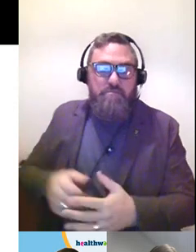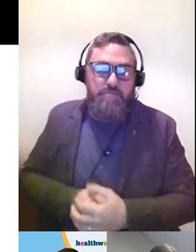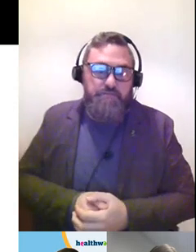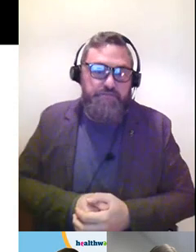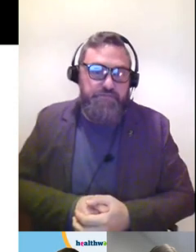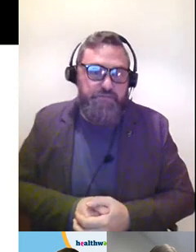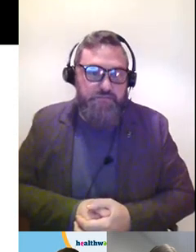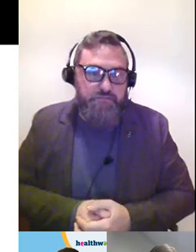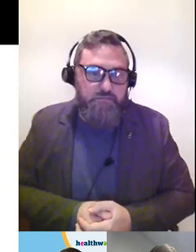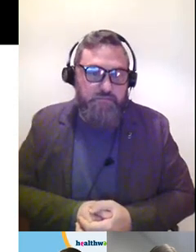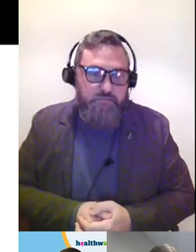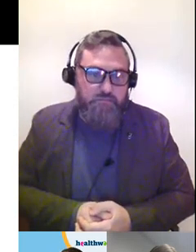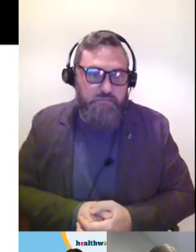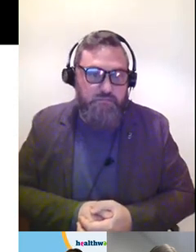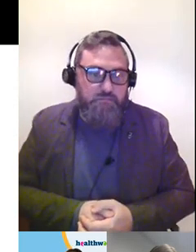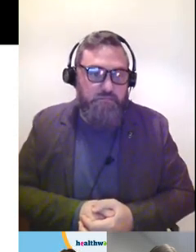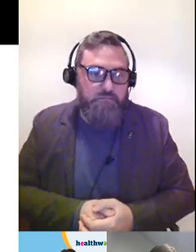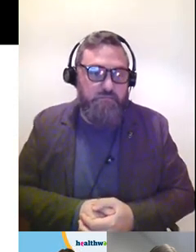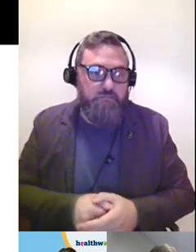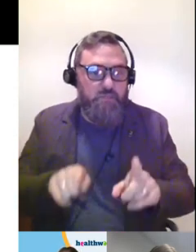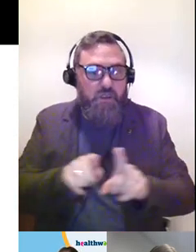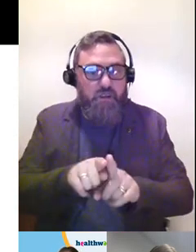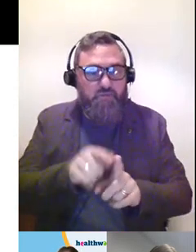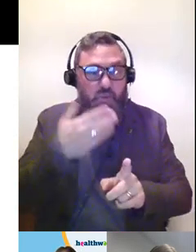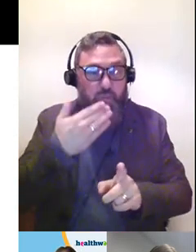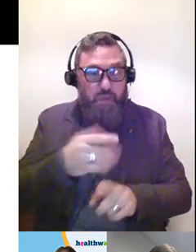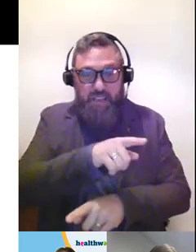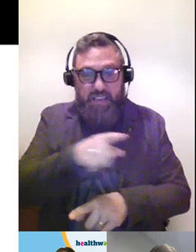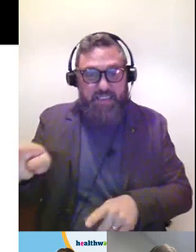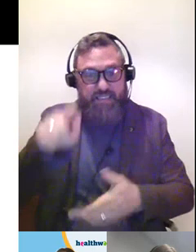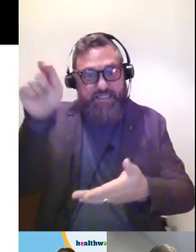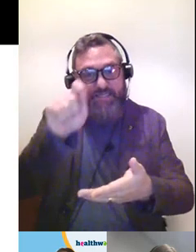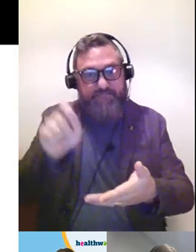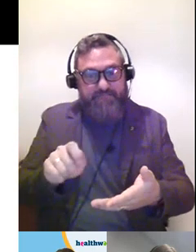If you haven't already, we'd also like you to complete the online survey,